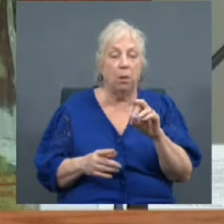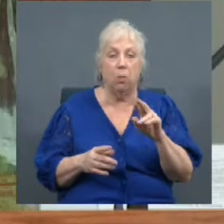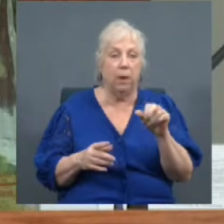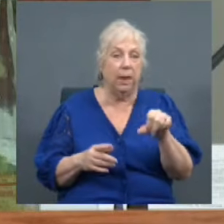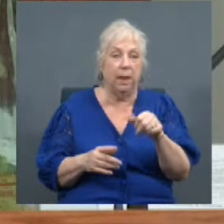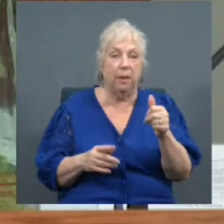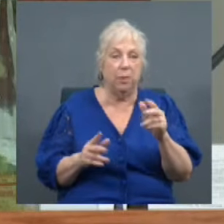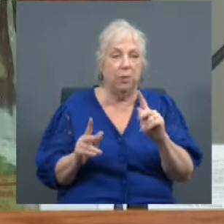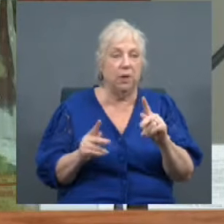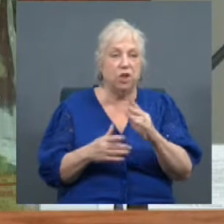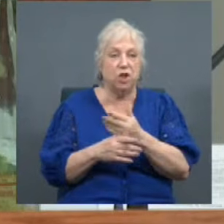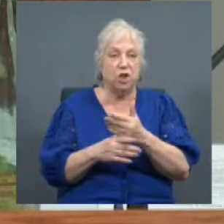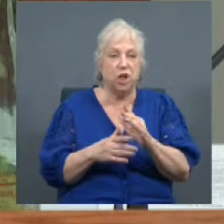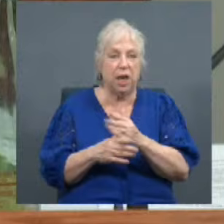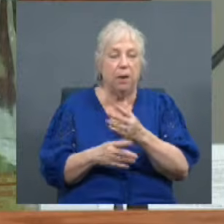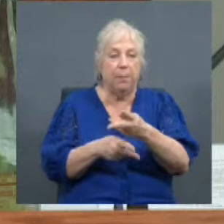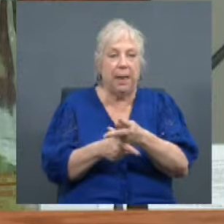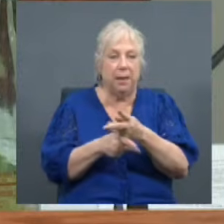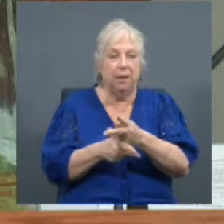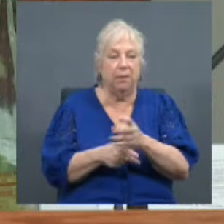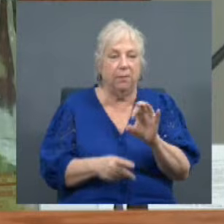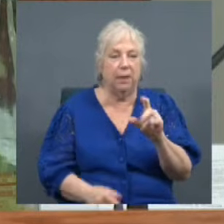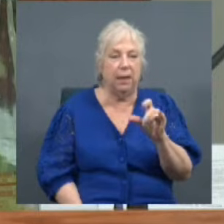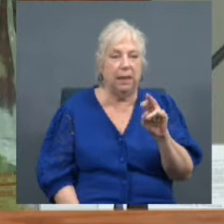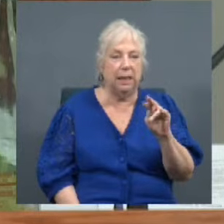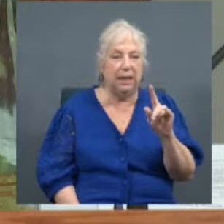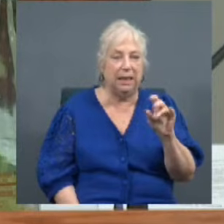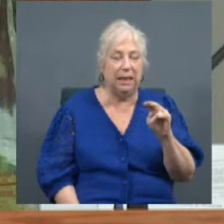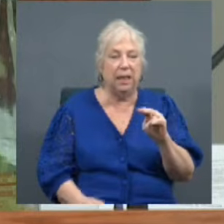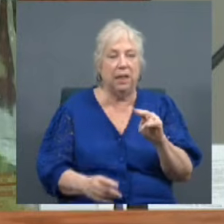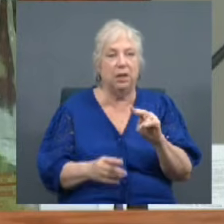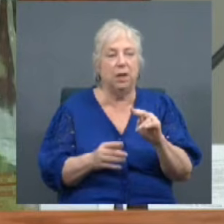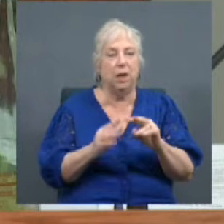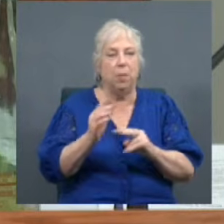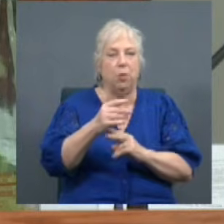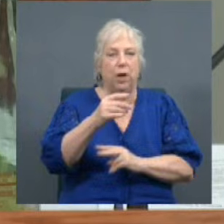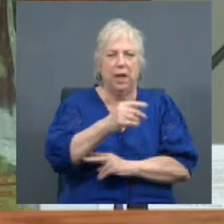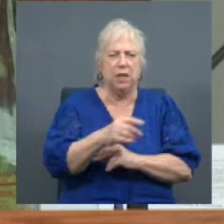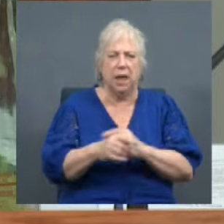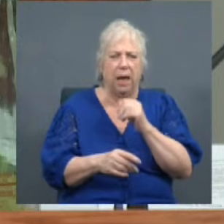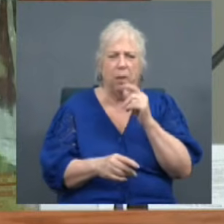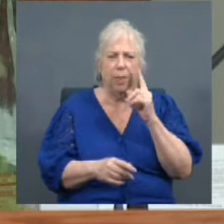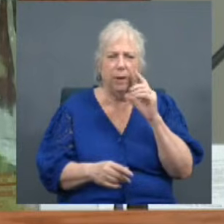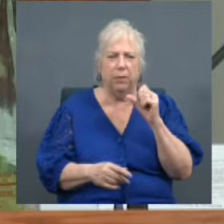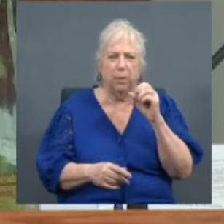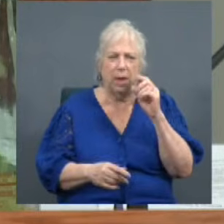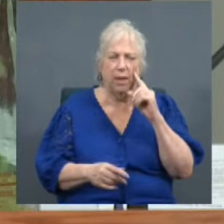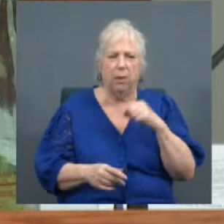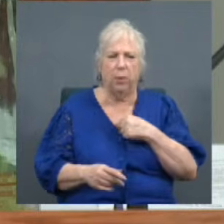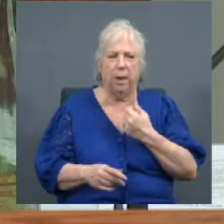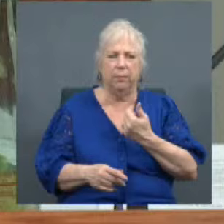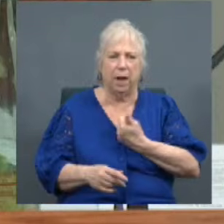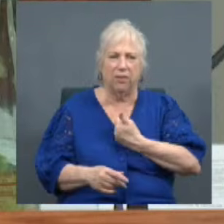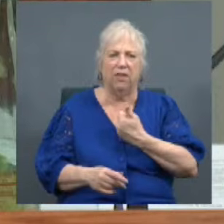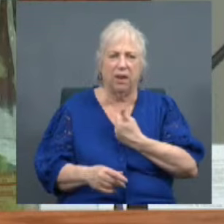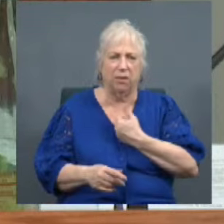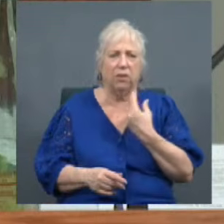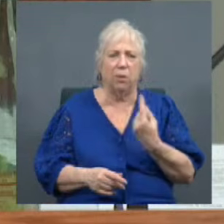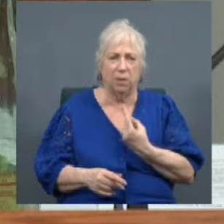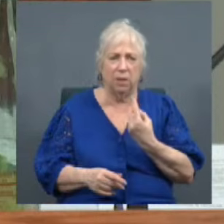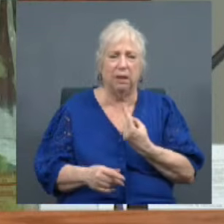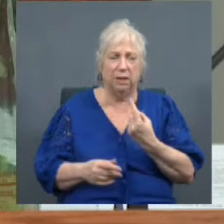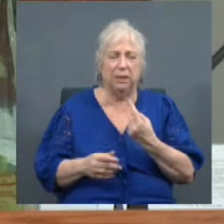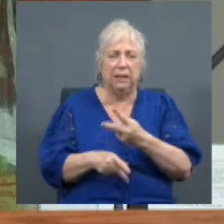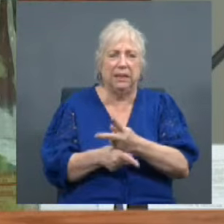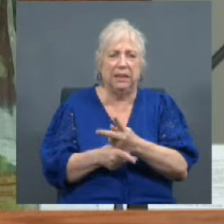Clinton Bridge? You guys can answer that. I don't think so. I think we're somehow solely ended up with it. I know that the other bridge is different,